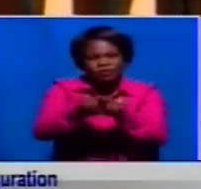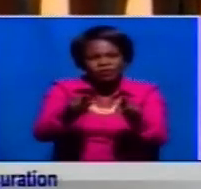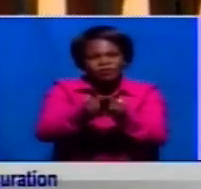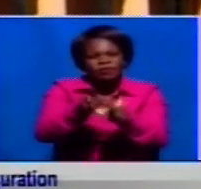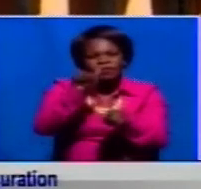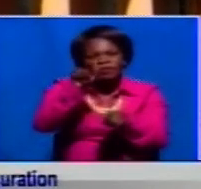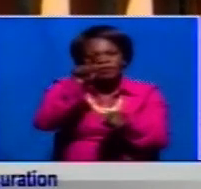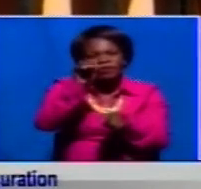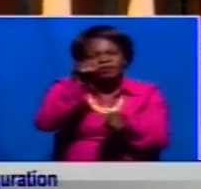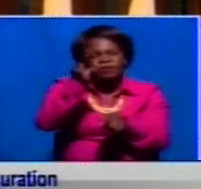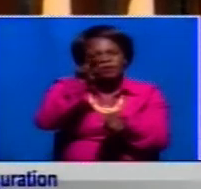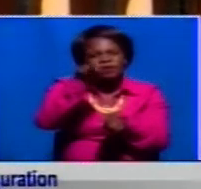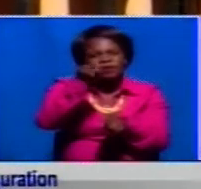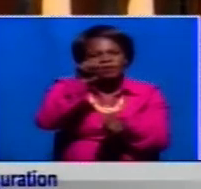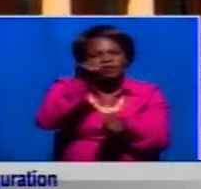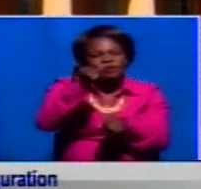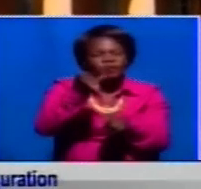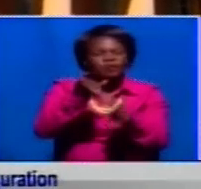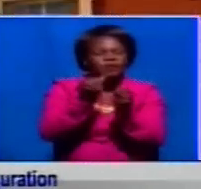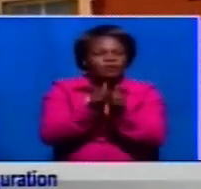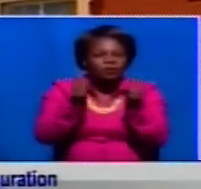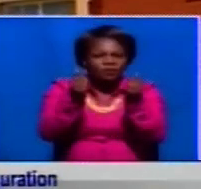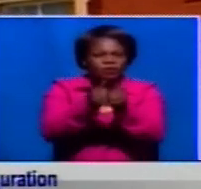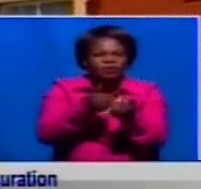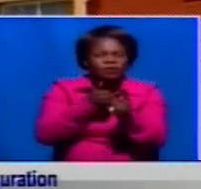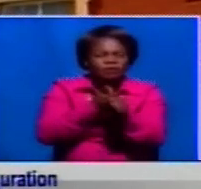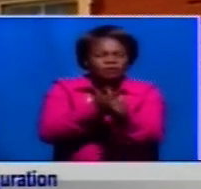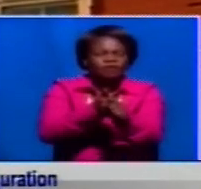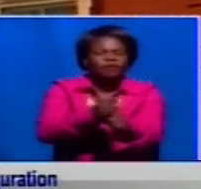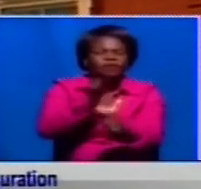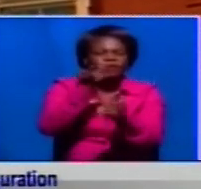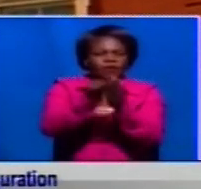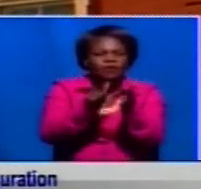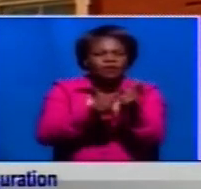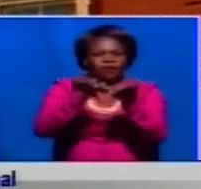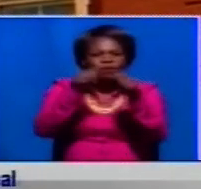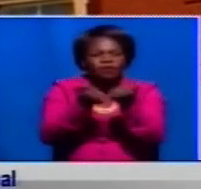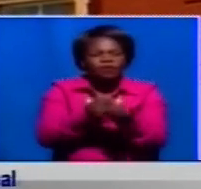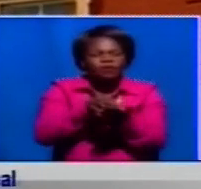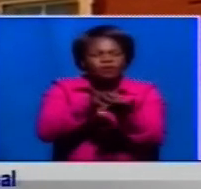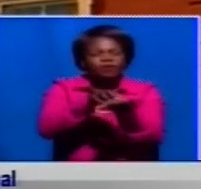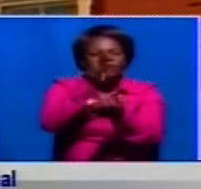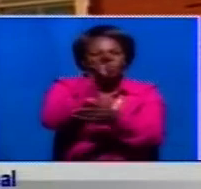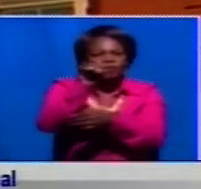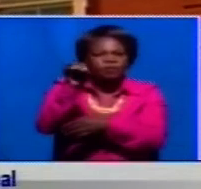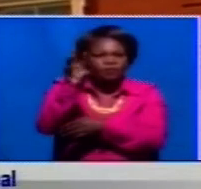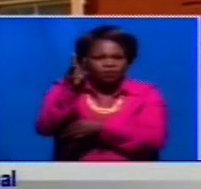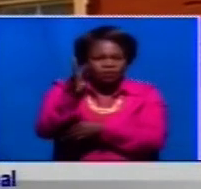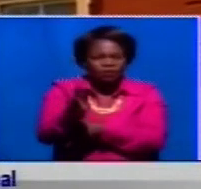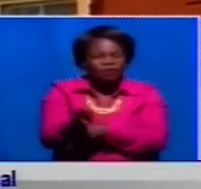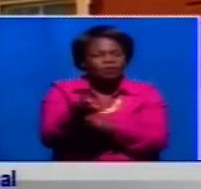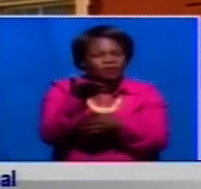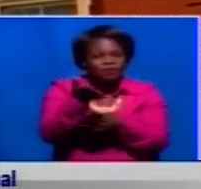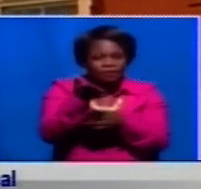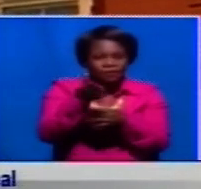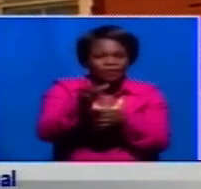Law Association of Zambia case of 2006. In the Attorney General versus the Law Association of Zambia,